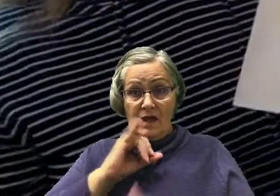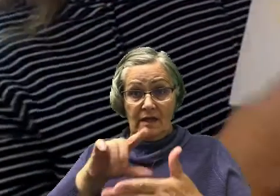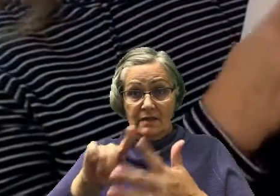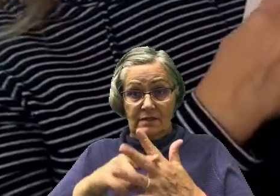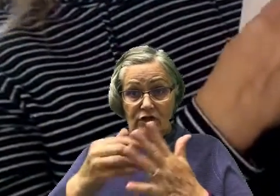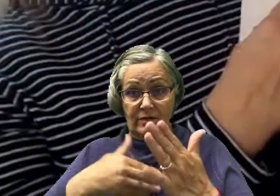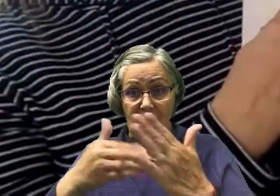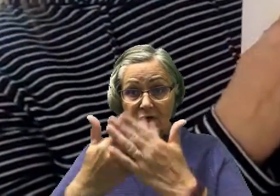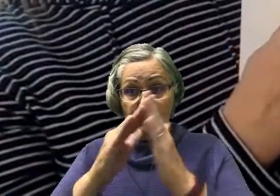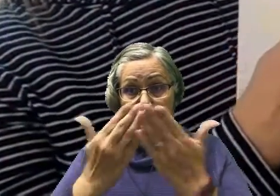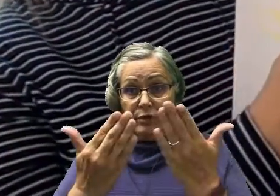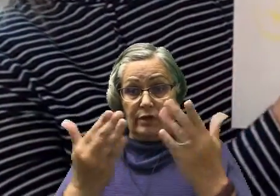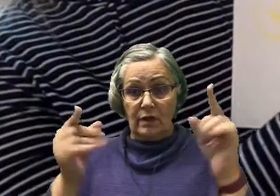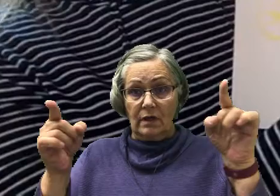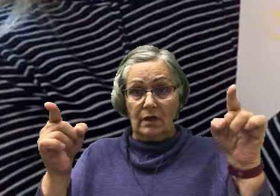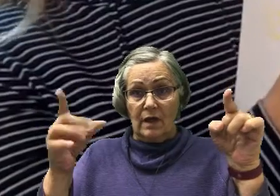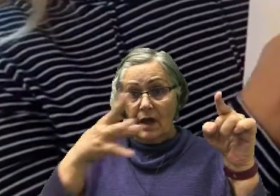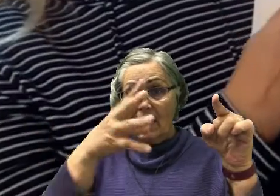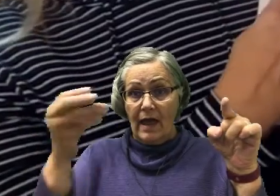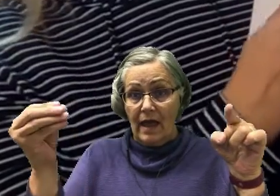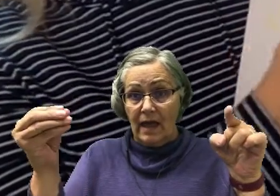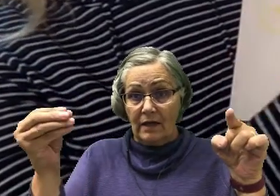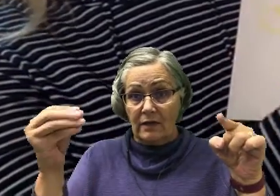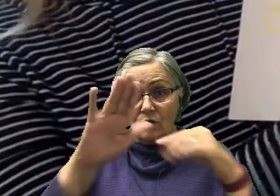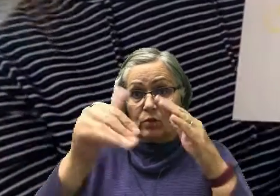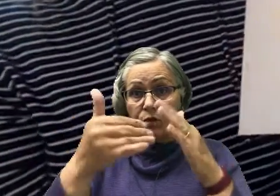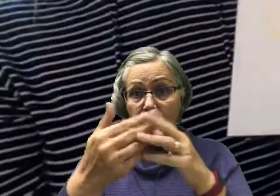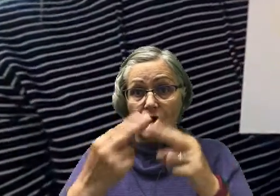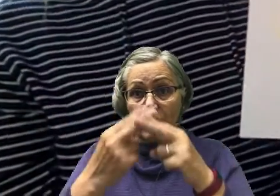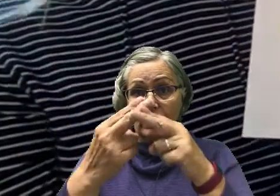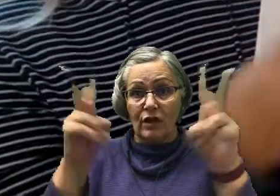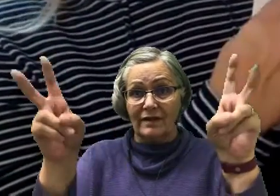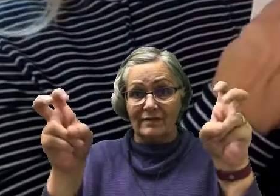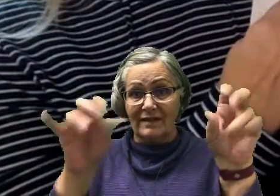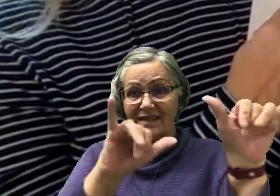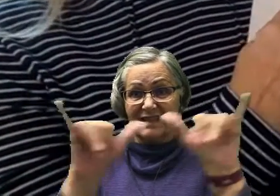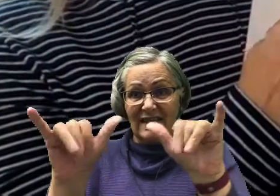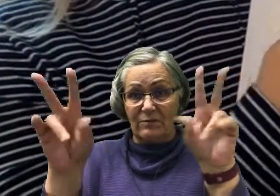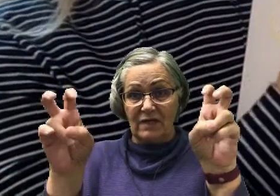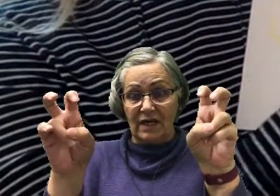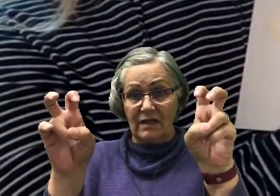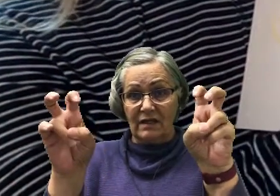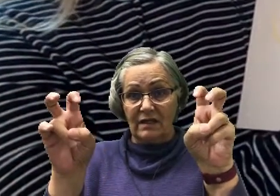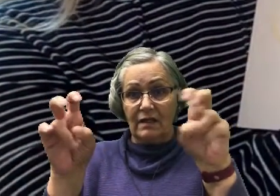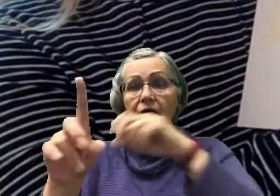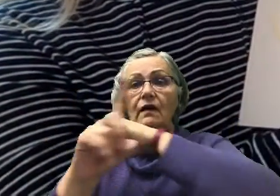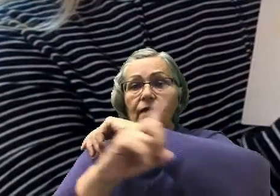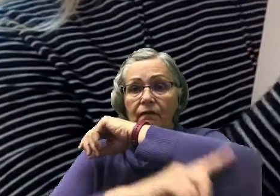and we're all calling our book the same thing. We're going to call our new book